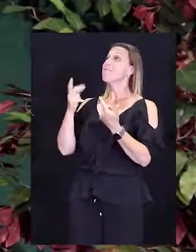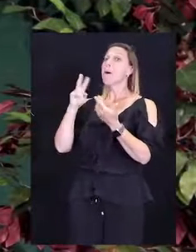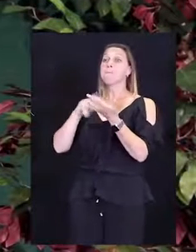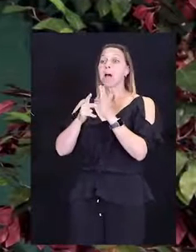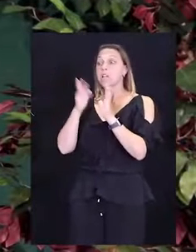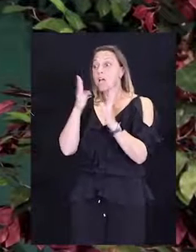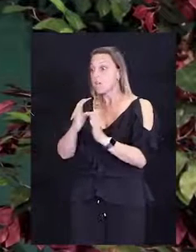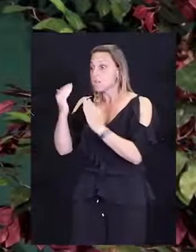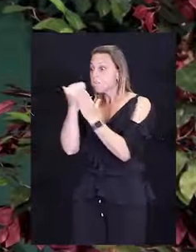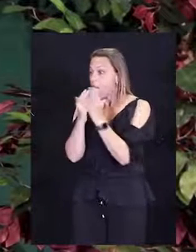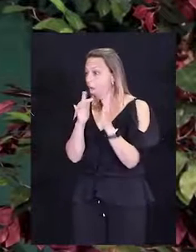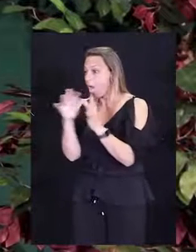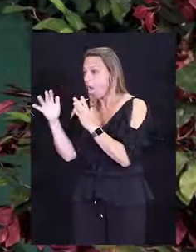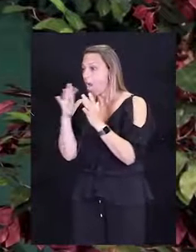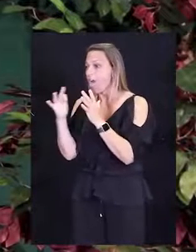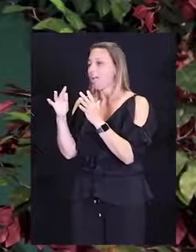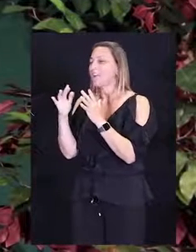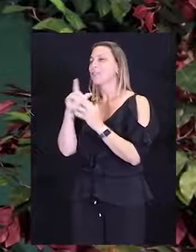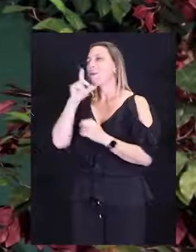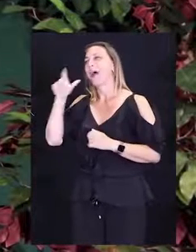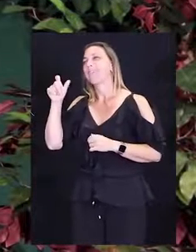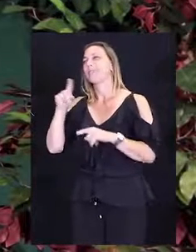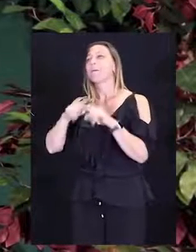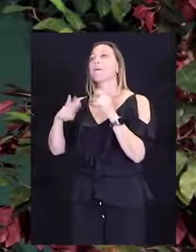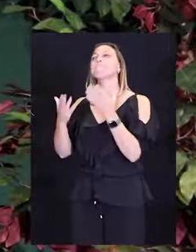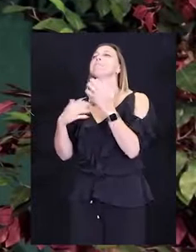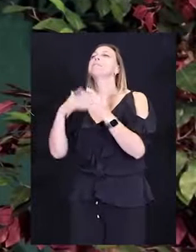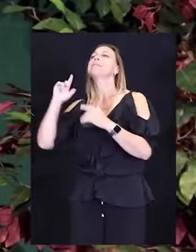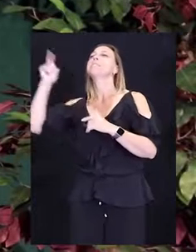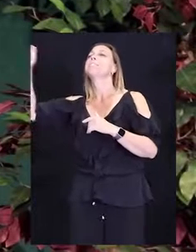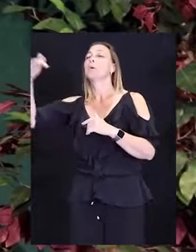home. But knowing them, they'll still miss some of that.